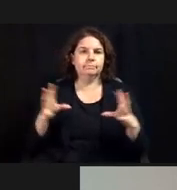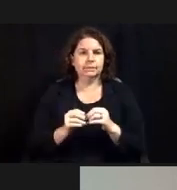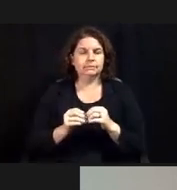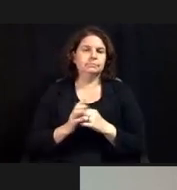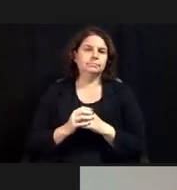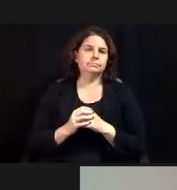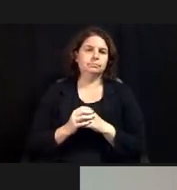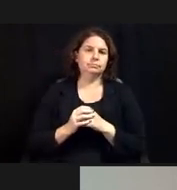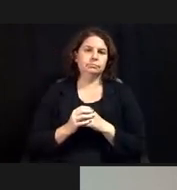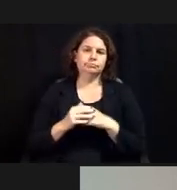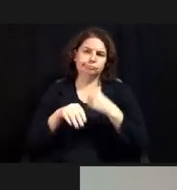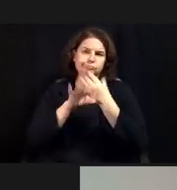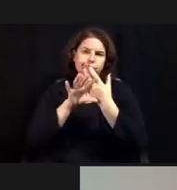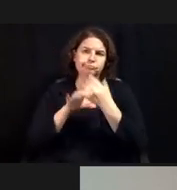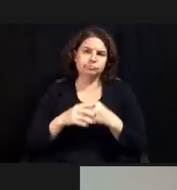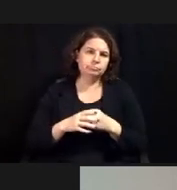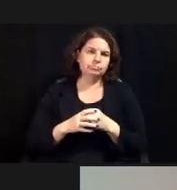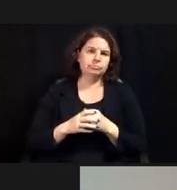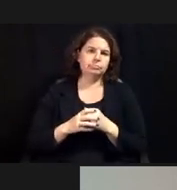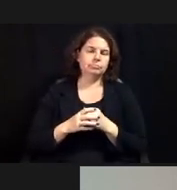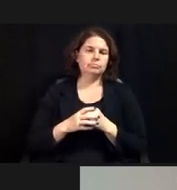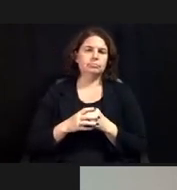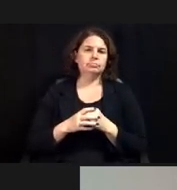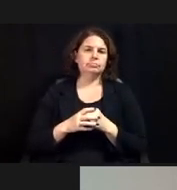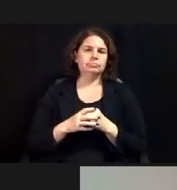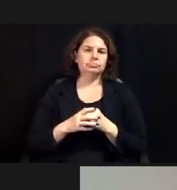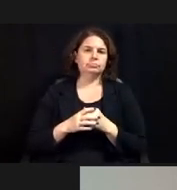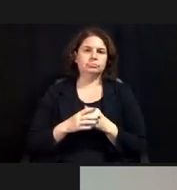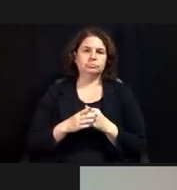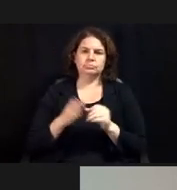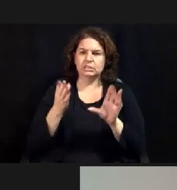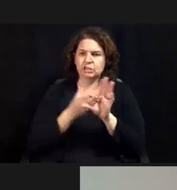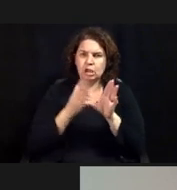outstanding psychologists, Dr. Zuniga.